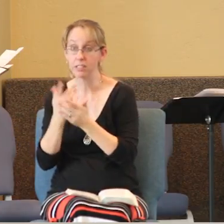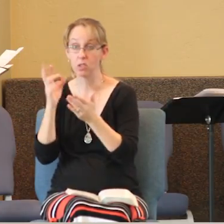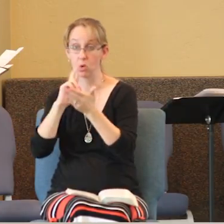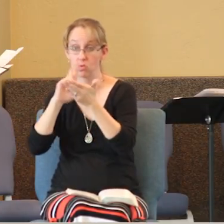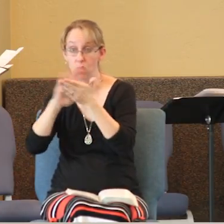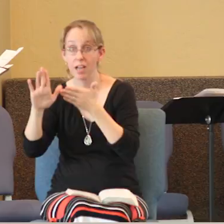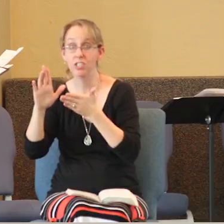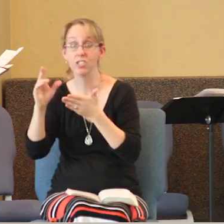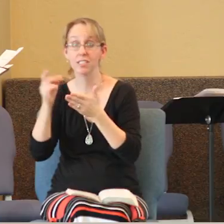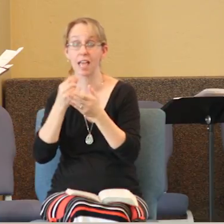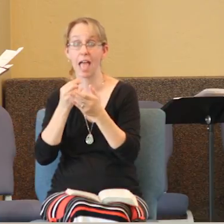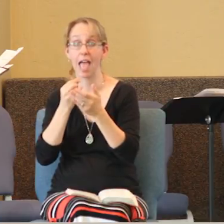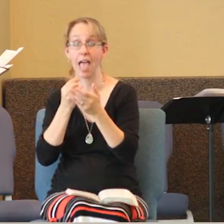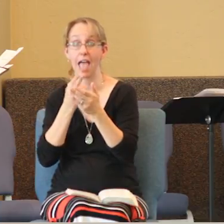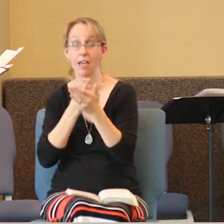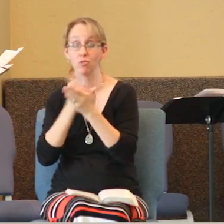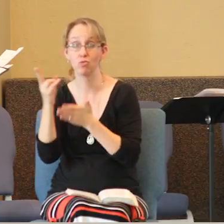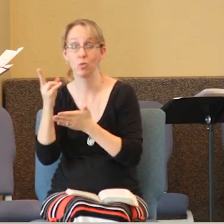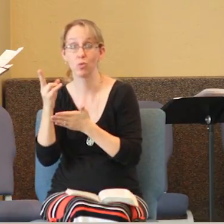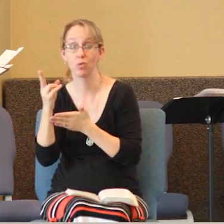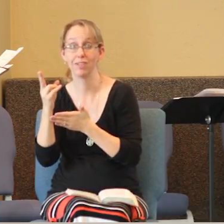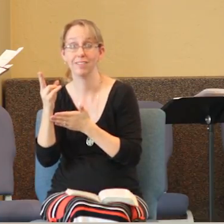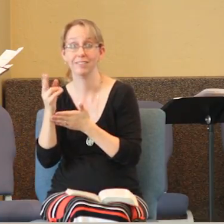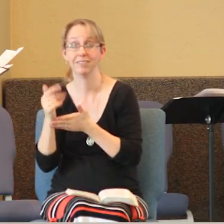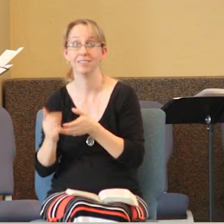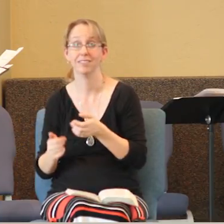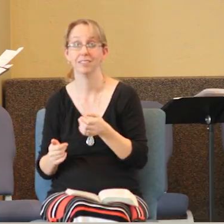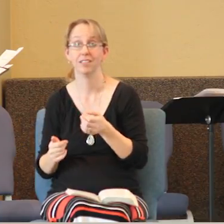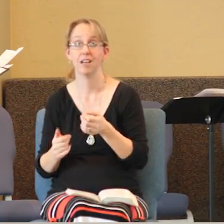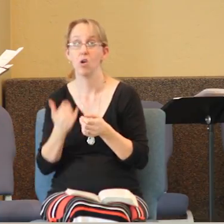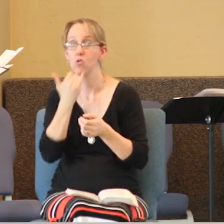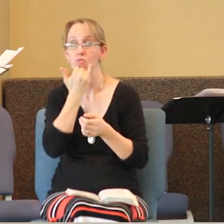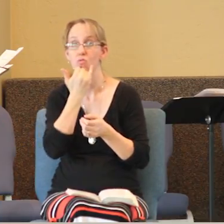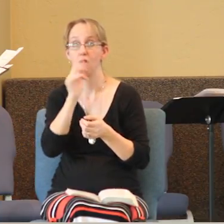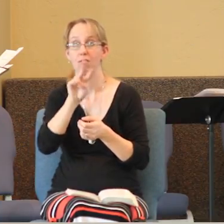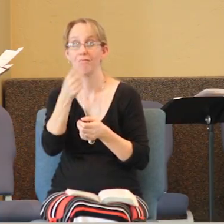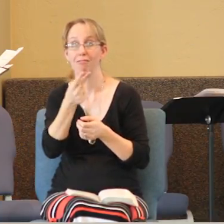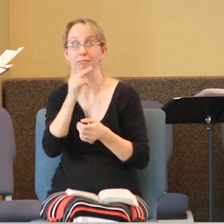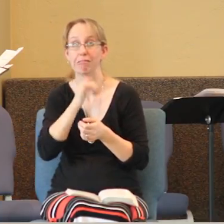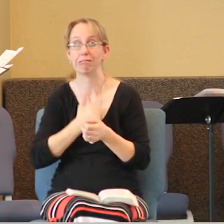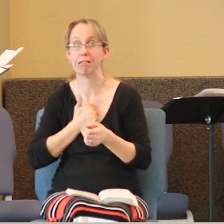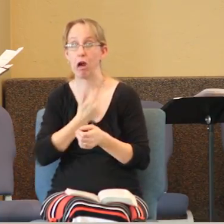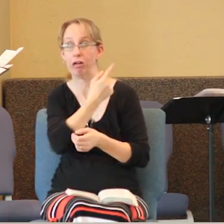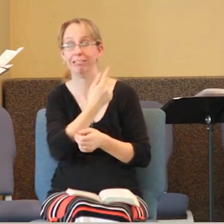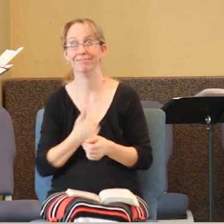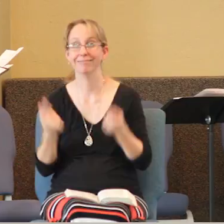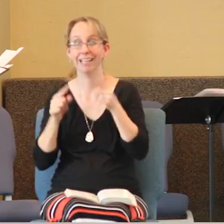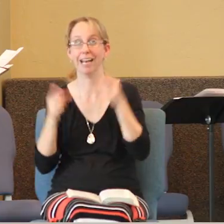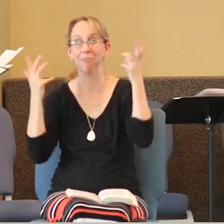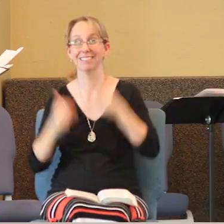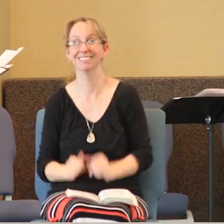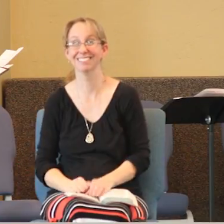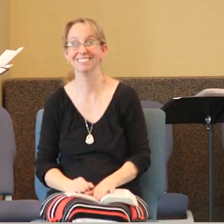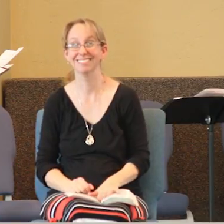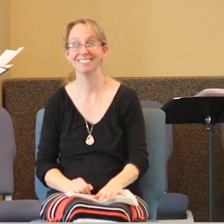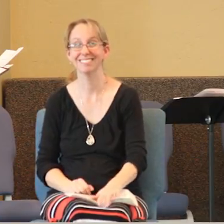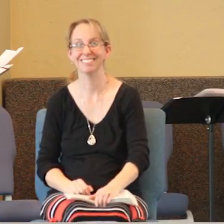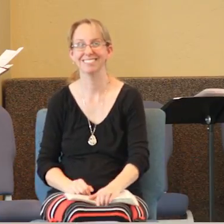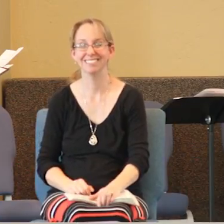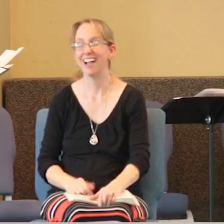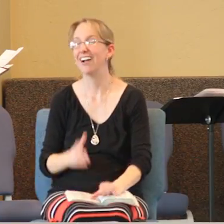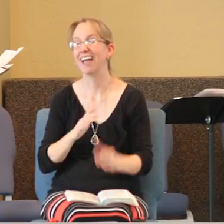and truth. The previous verse I gave you was 1 Thessalonians. I gave it to you out of order. Sorry. It happens.